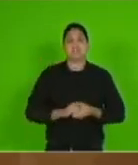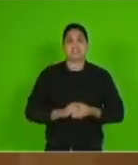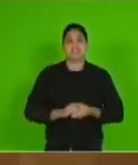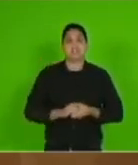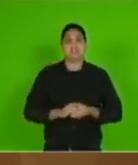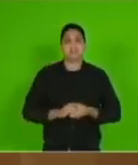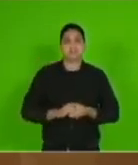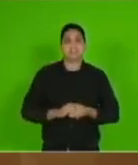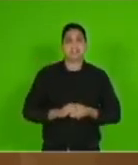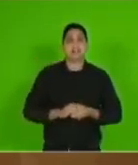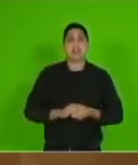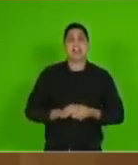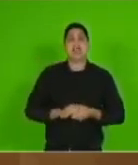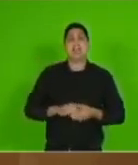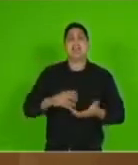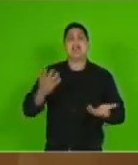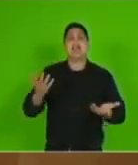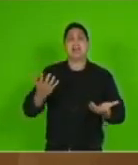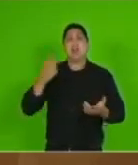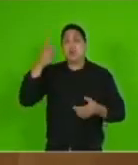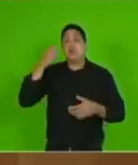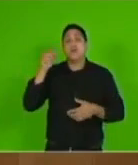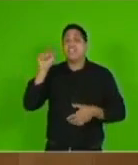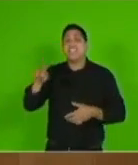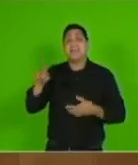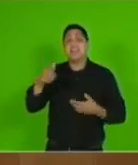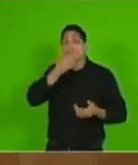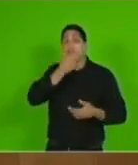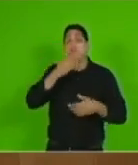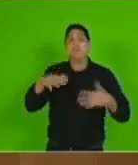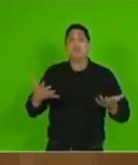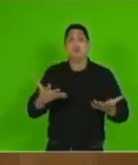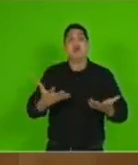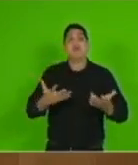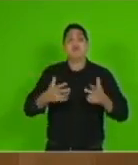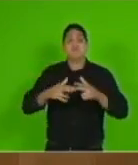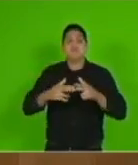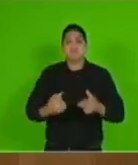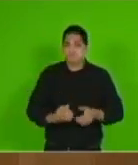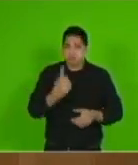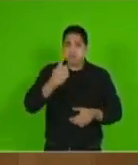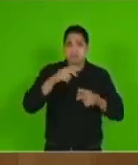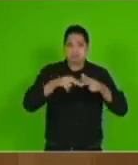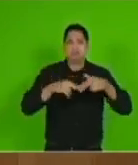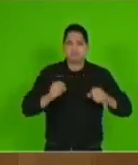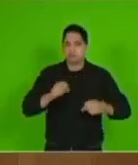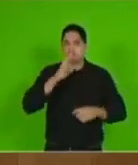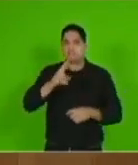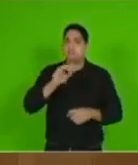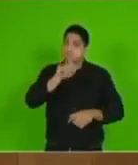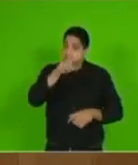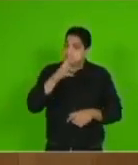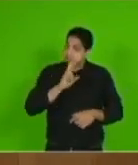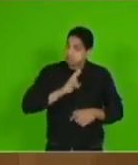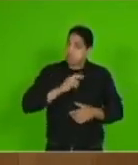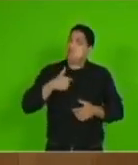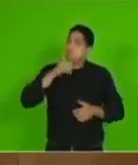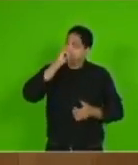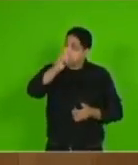In verse 18, so he said, I will do this, I will put down my barns and build greater, there will be my crops and goods.